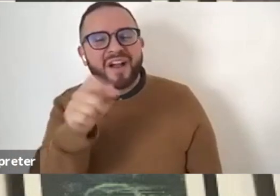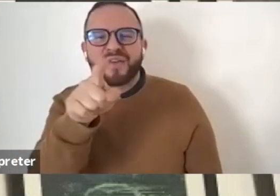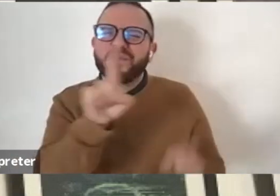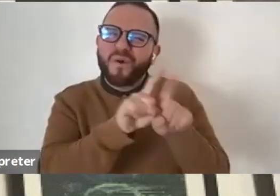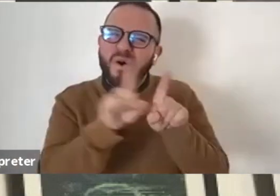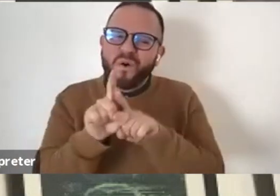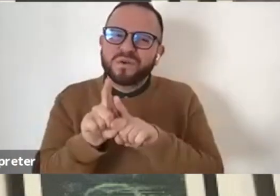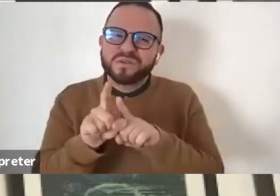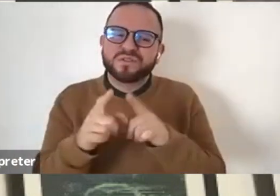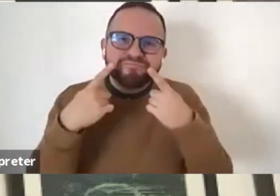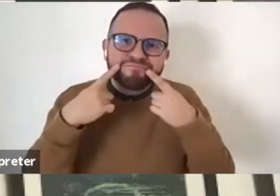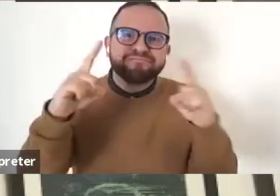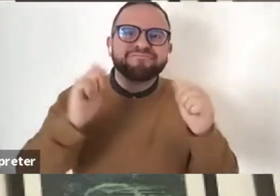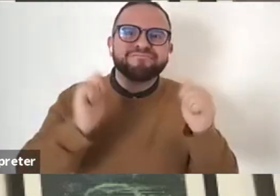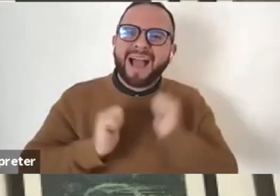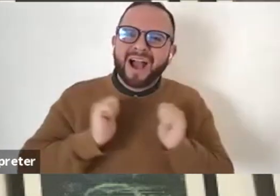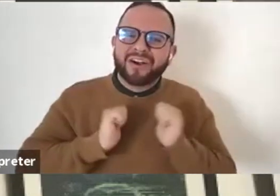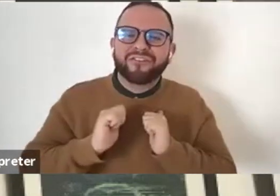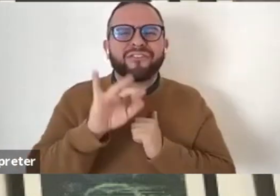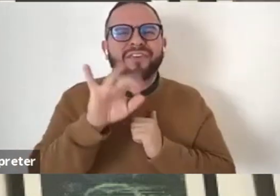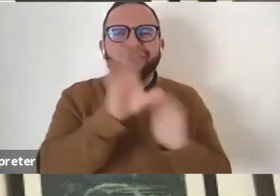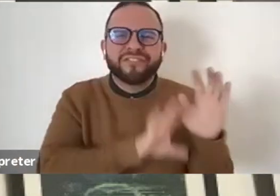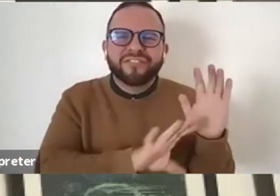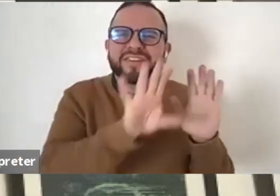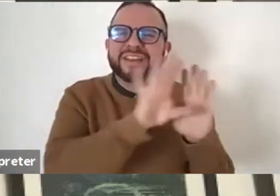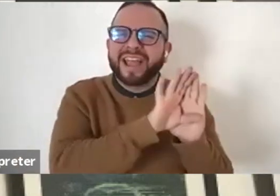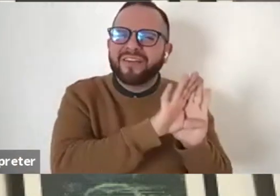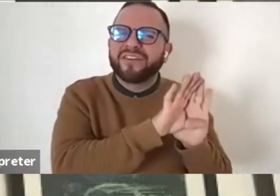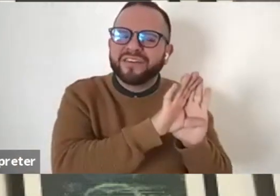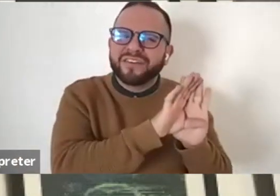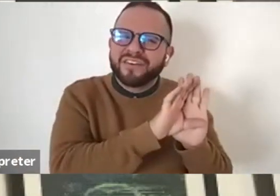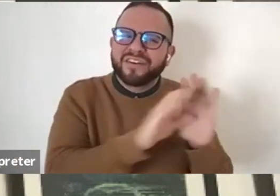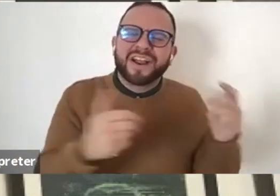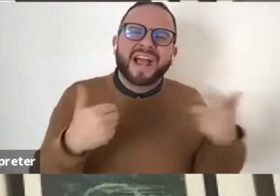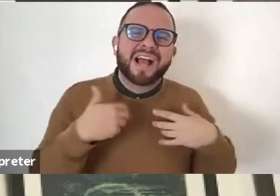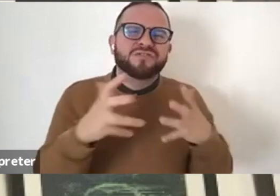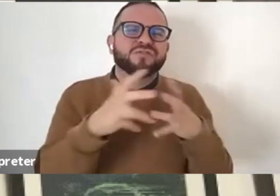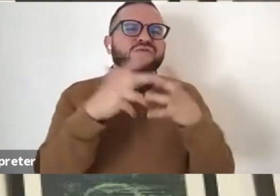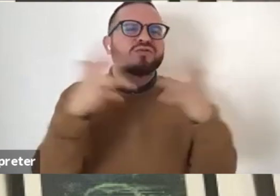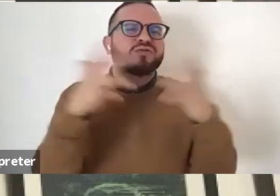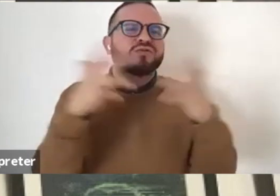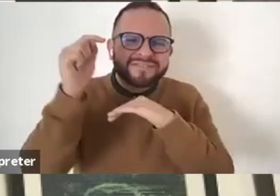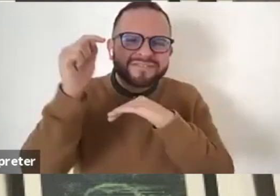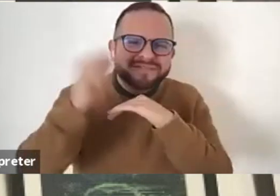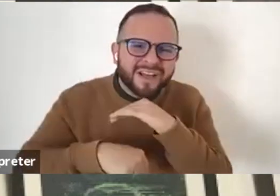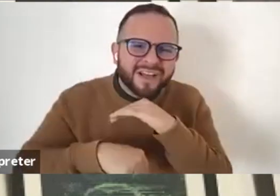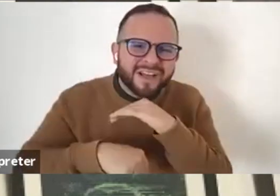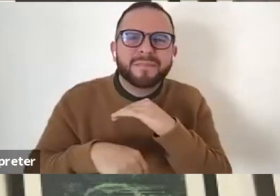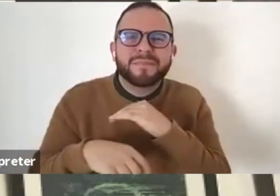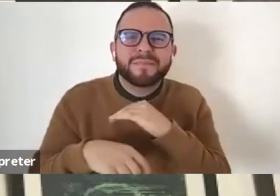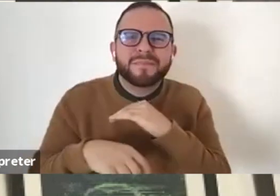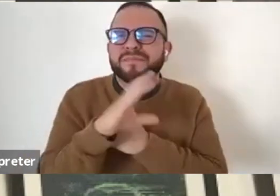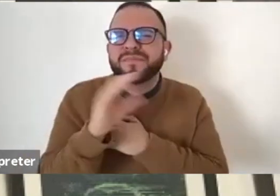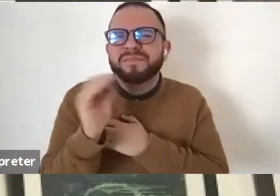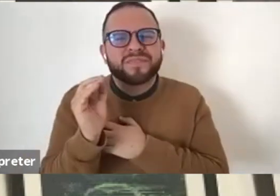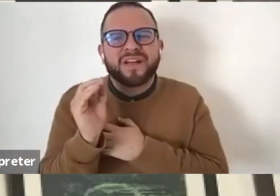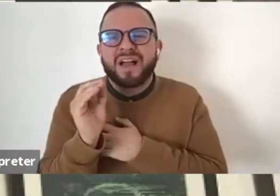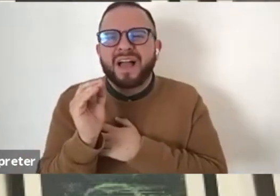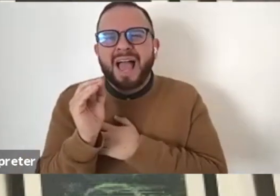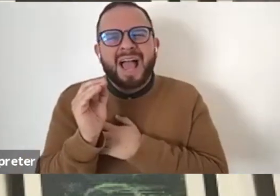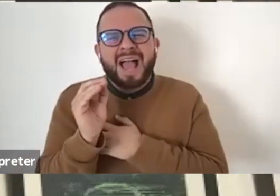actor, and your character has so much depth and nuances, and also kind of